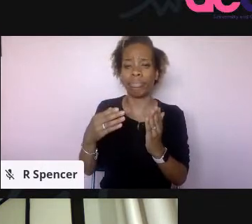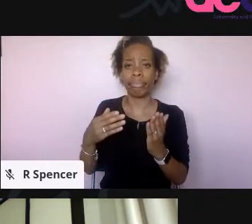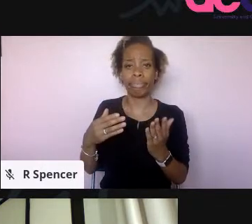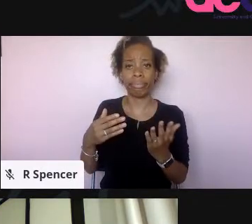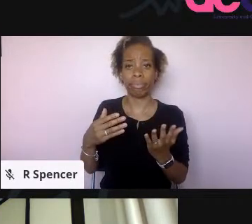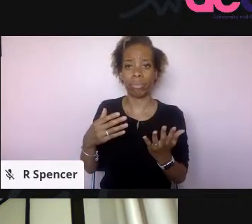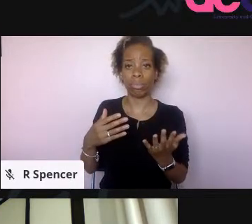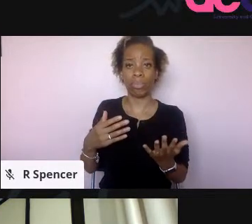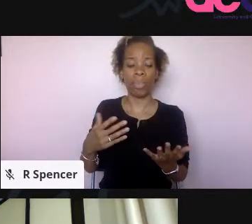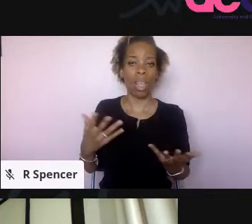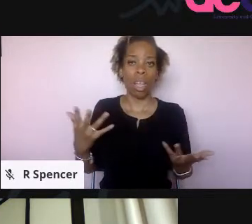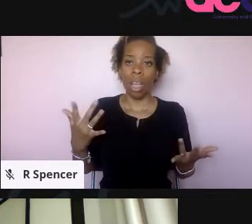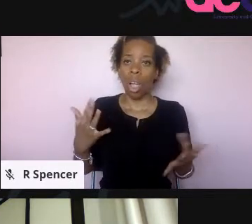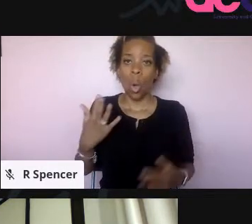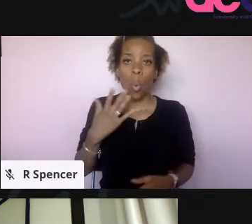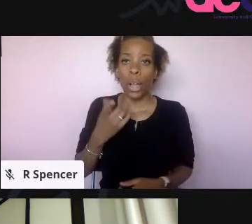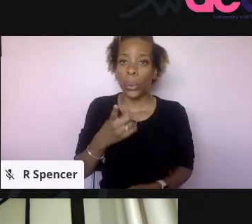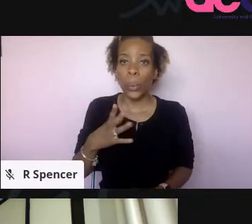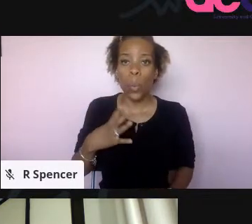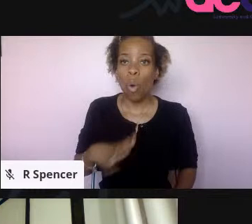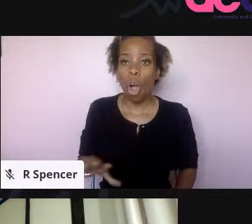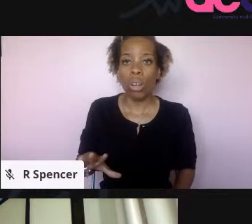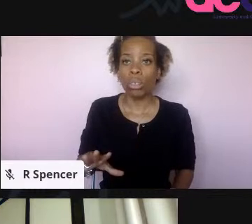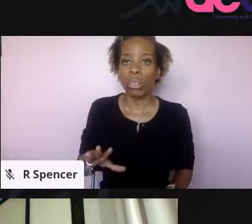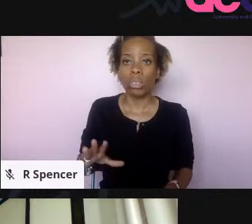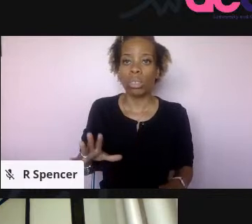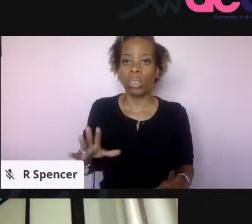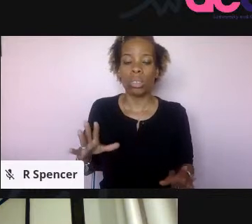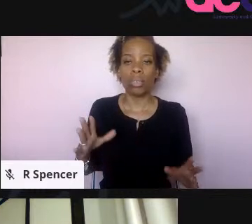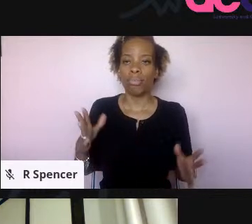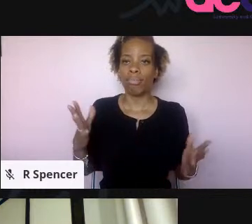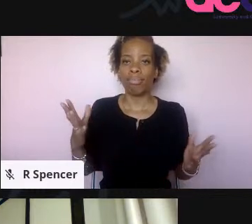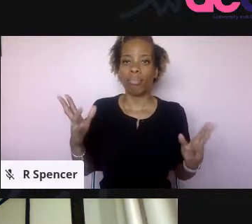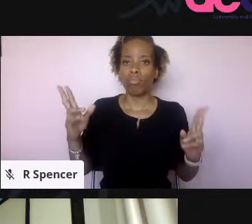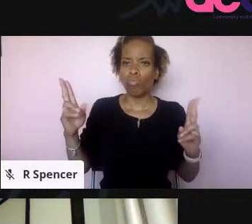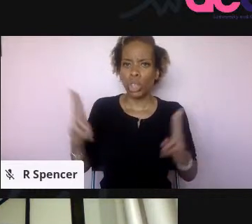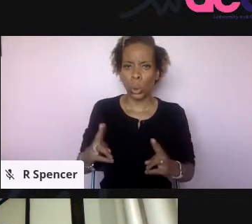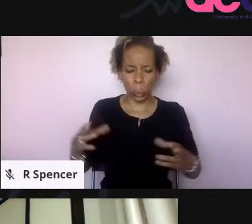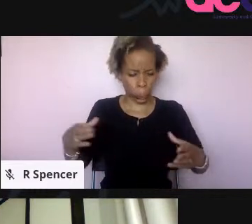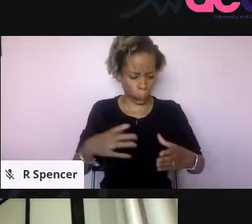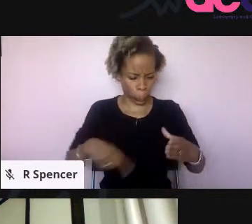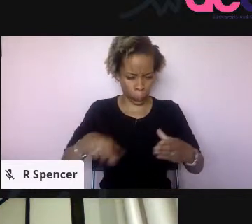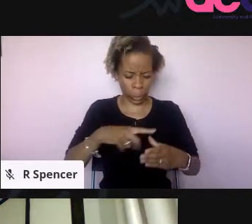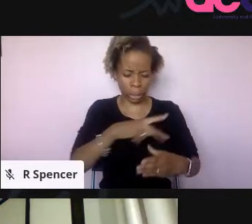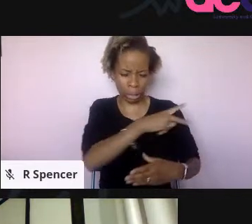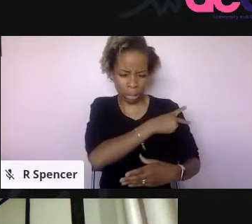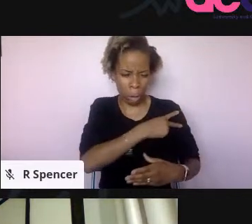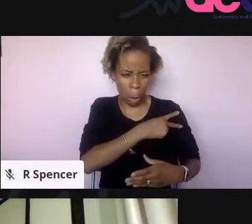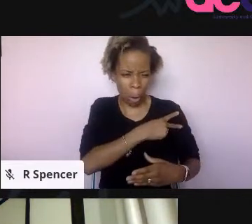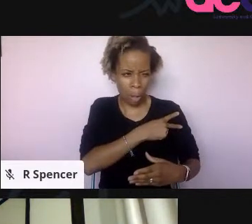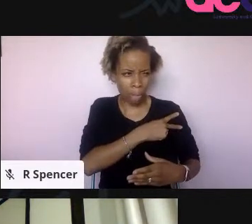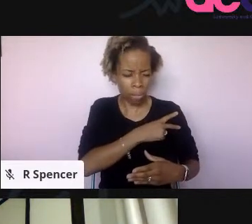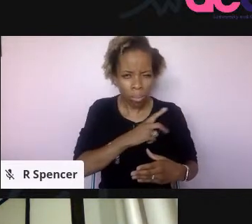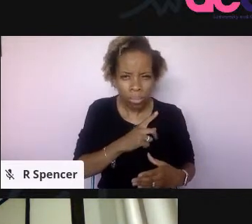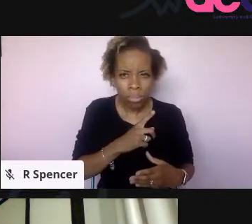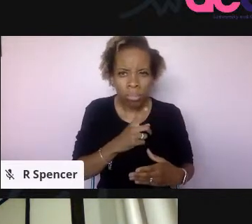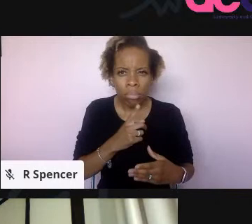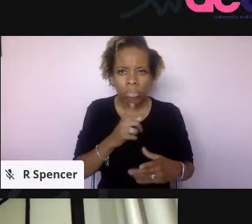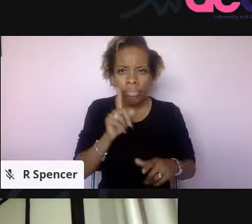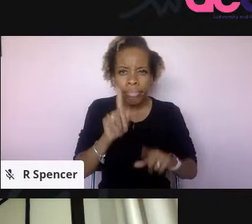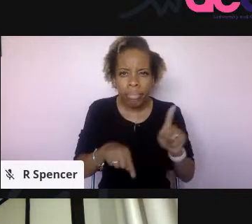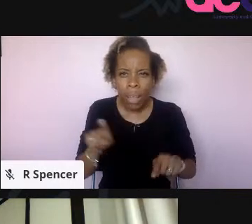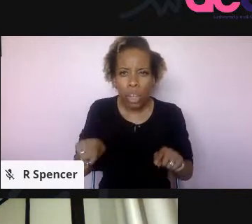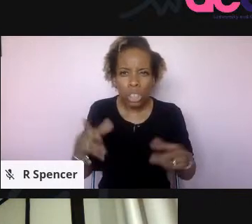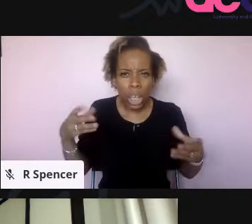to kind of reduce the staff work size, what that looks like when you actually do it. Always use